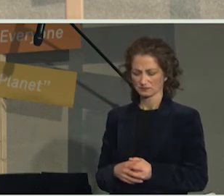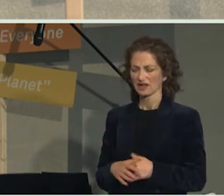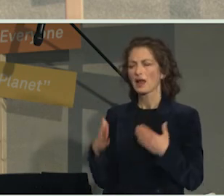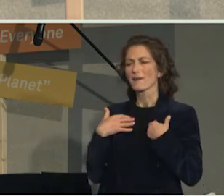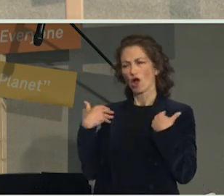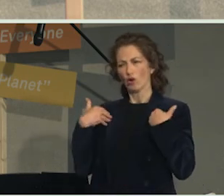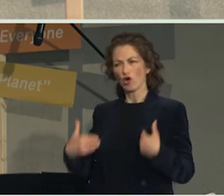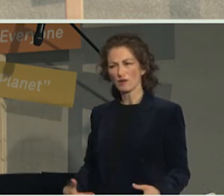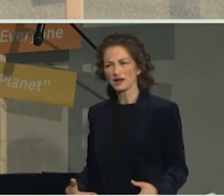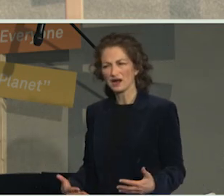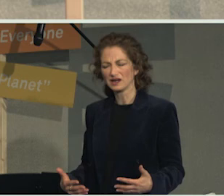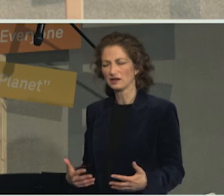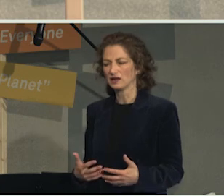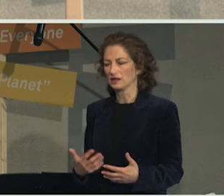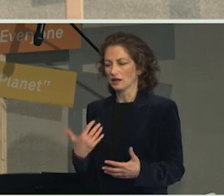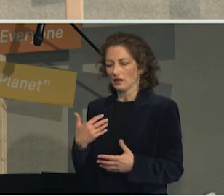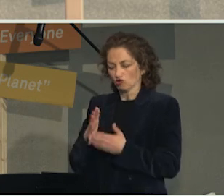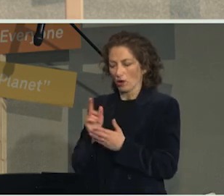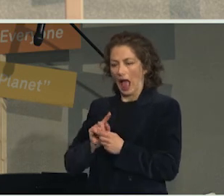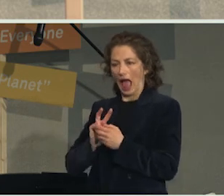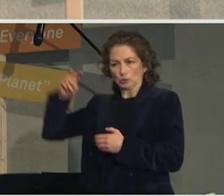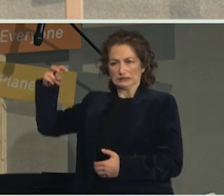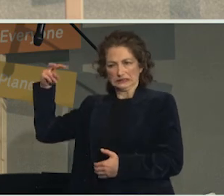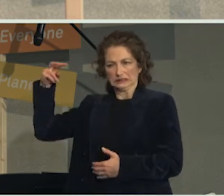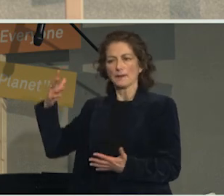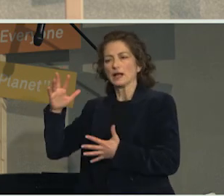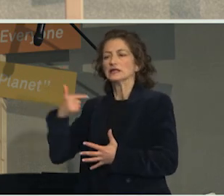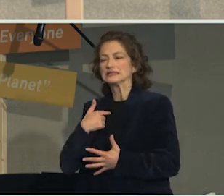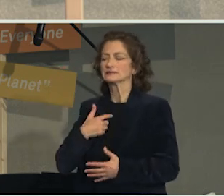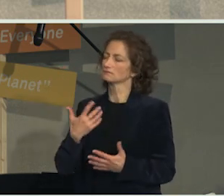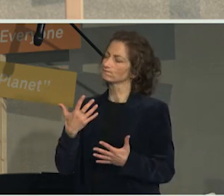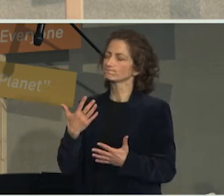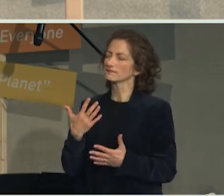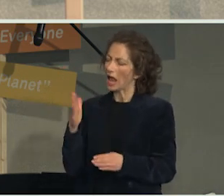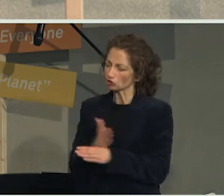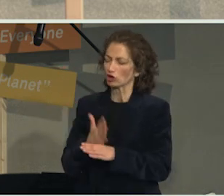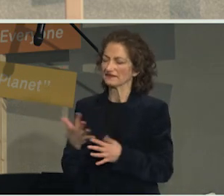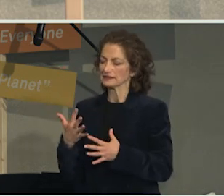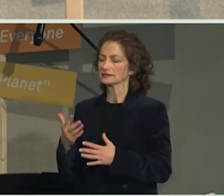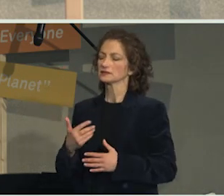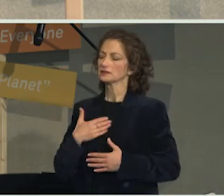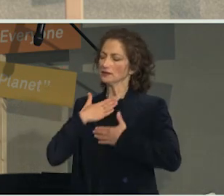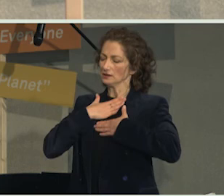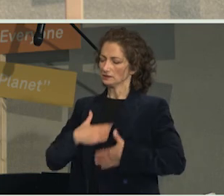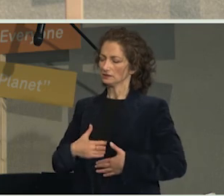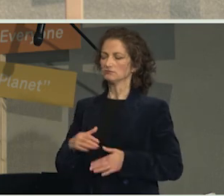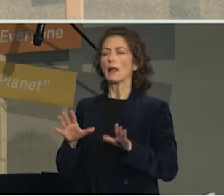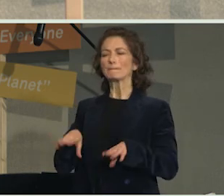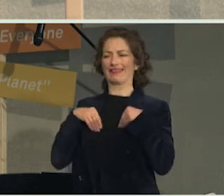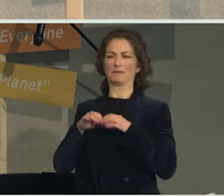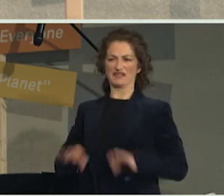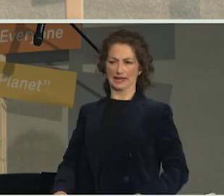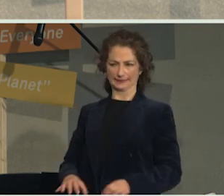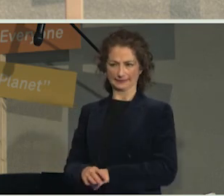was barely containable, but I was determined to hold myself together to perform one last act of defiance